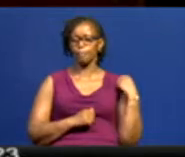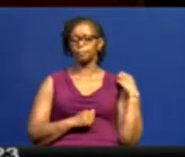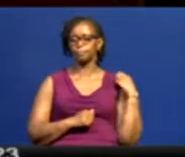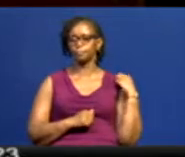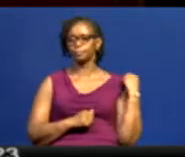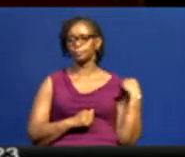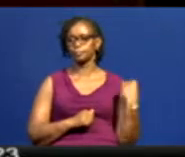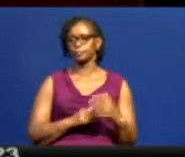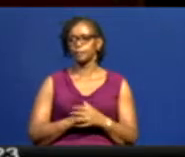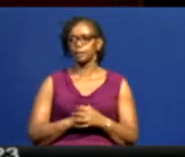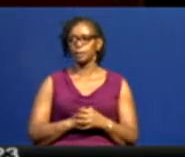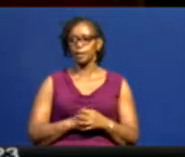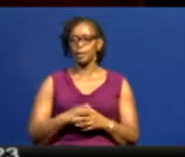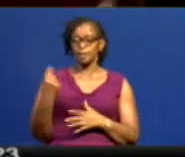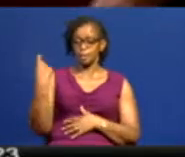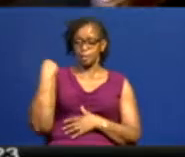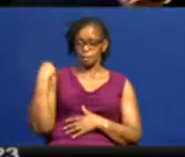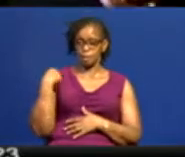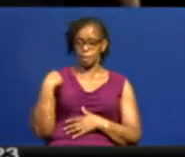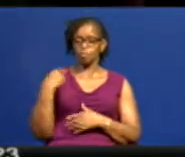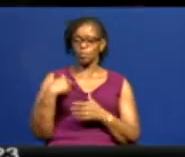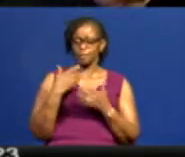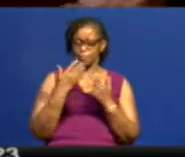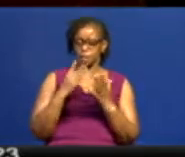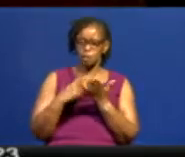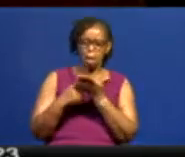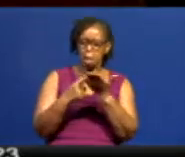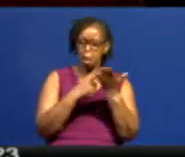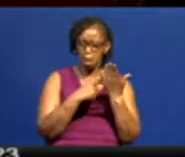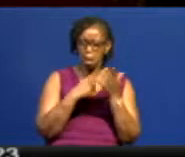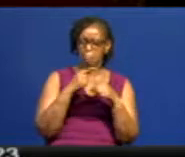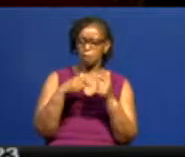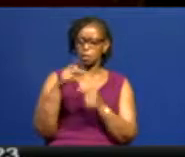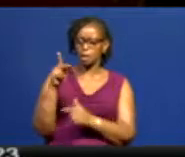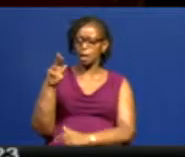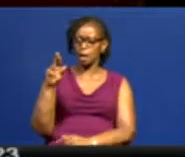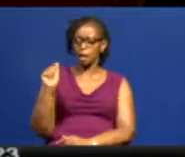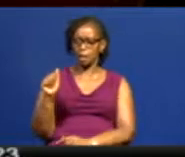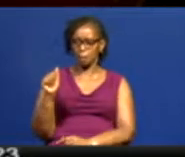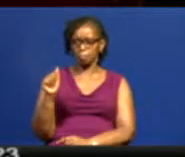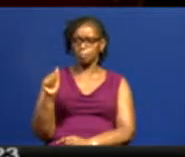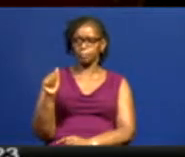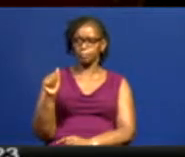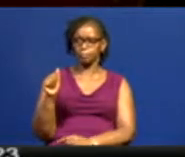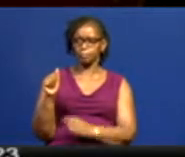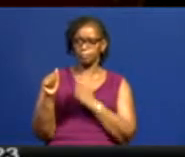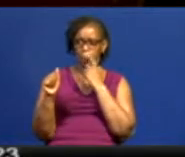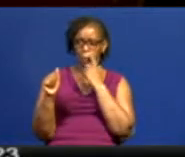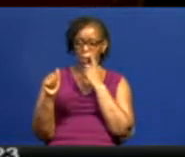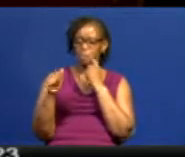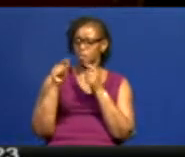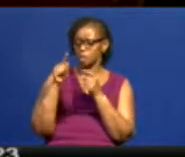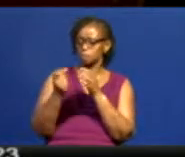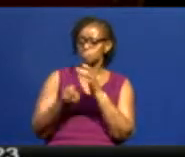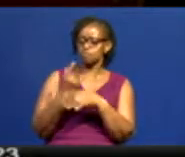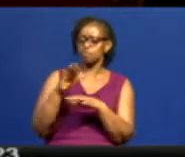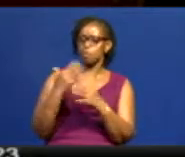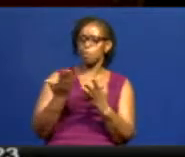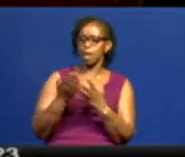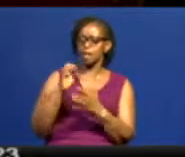the debate we even had yesterday on KRA and the airports is a result of that East African Customs Management Act.